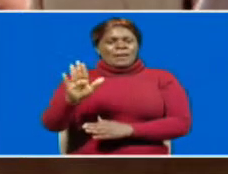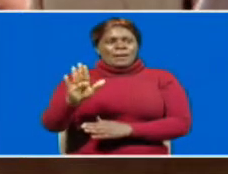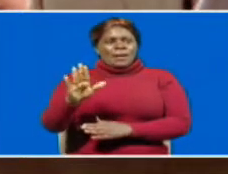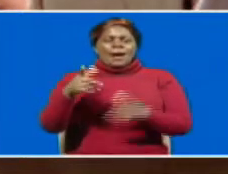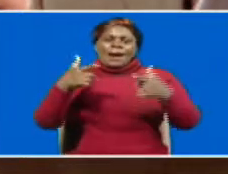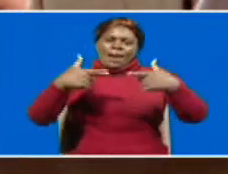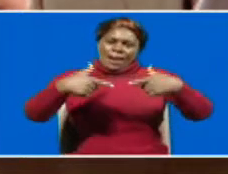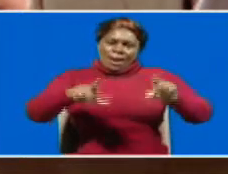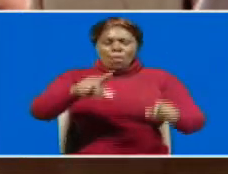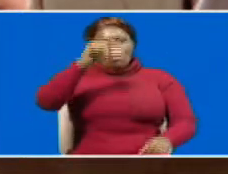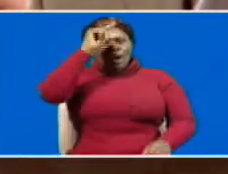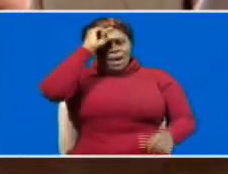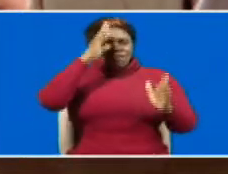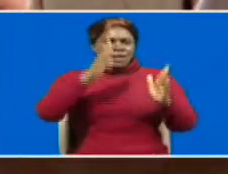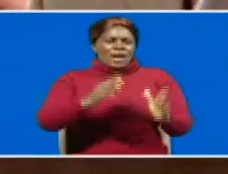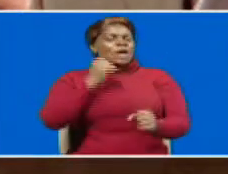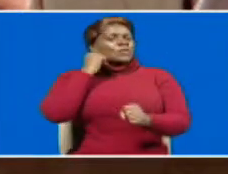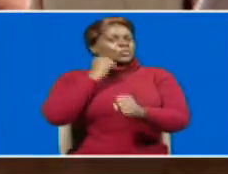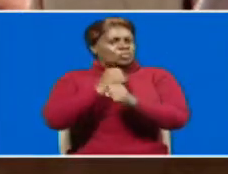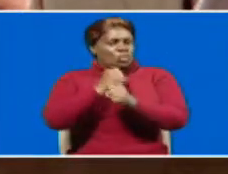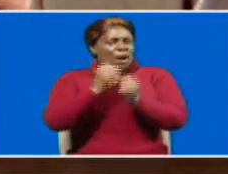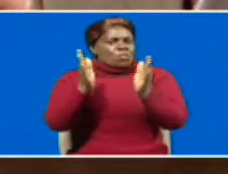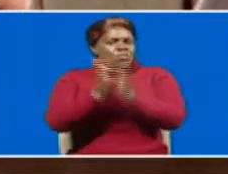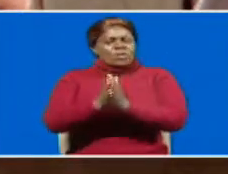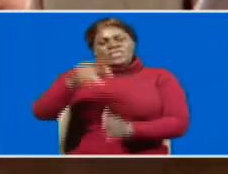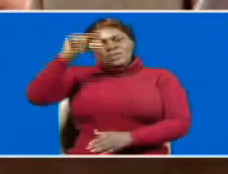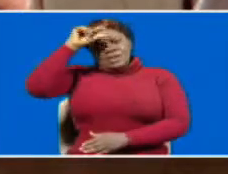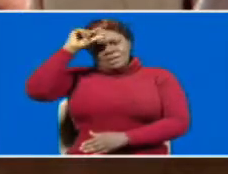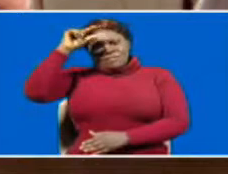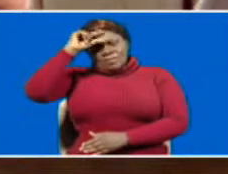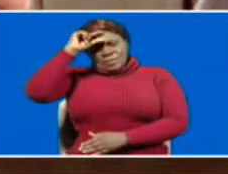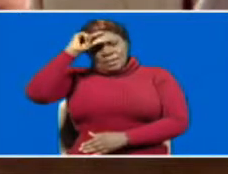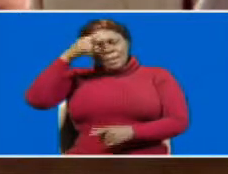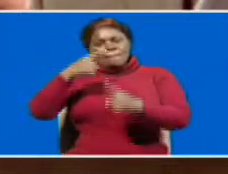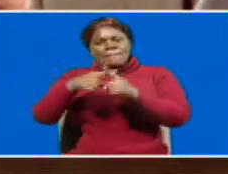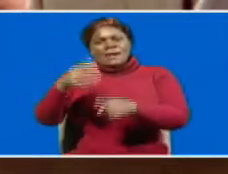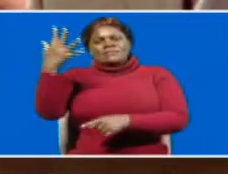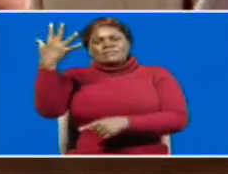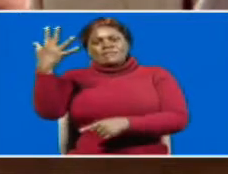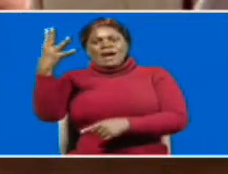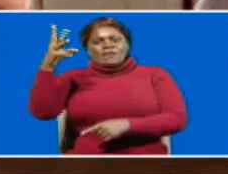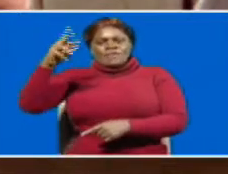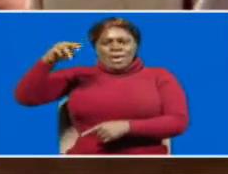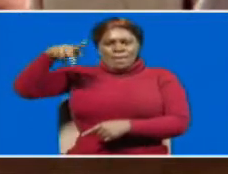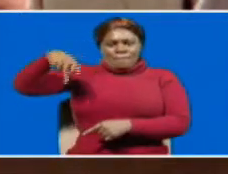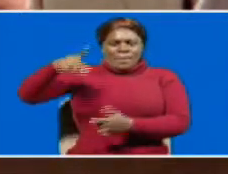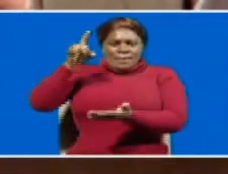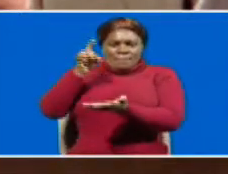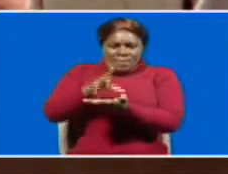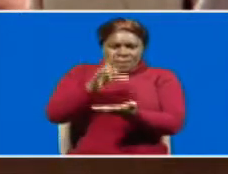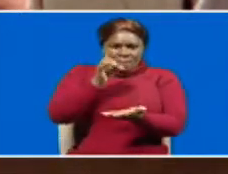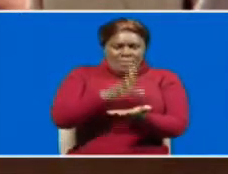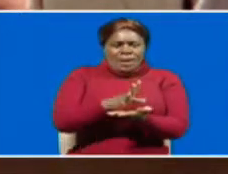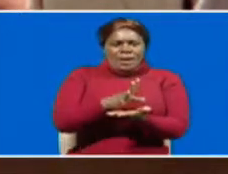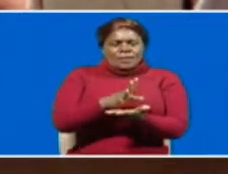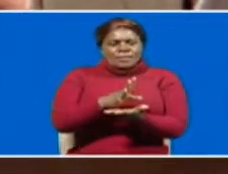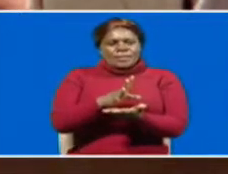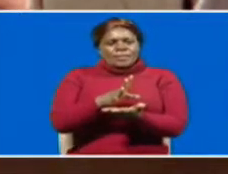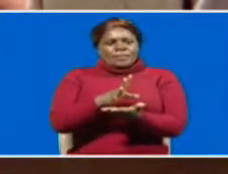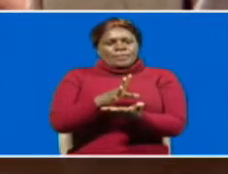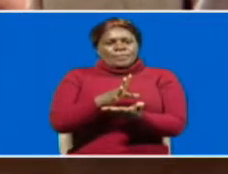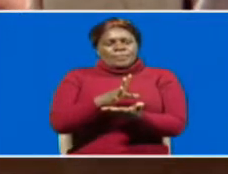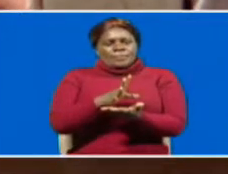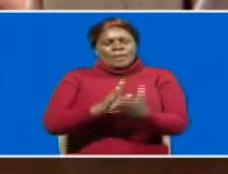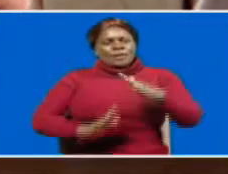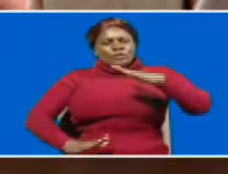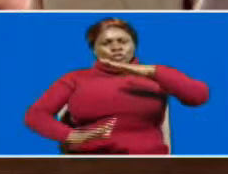reportedly allowed governors to commit the very crime that has seen five legislators expelled from the party.